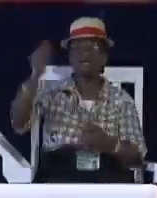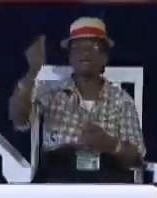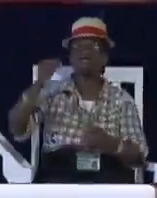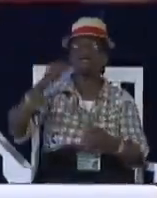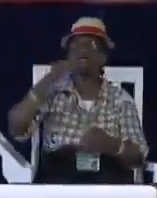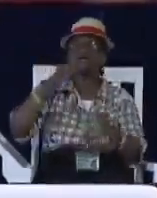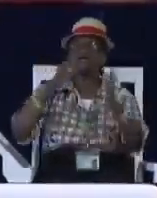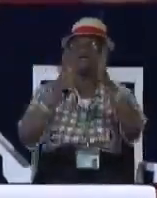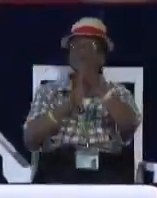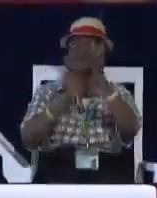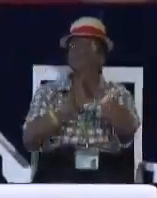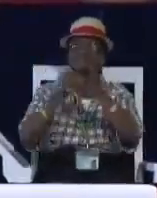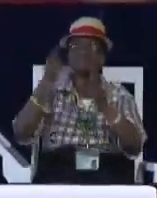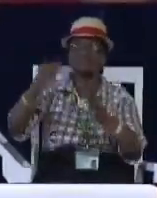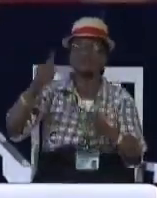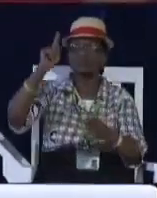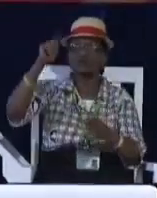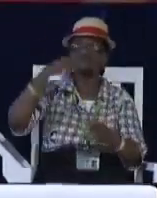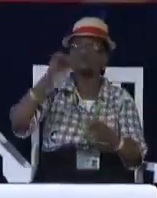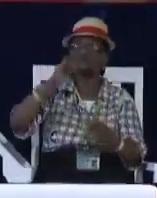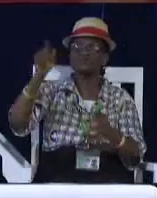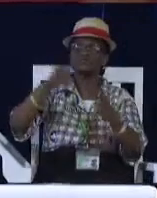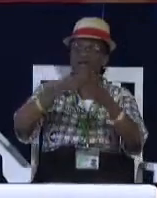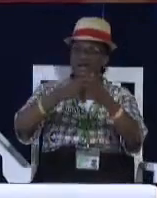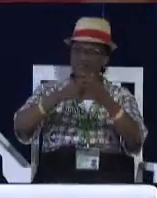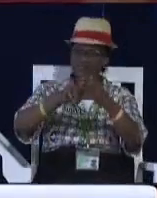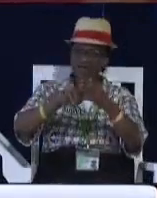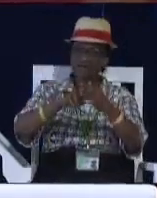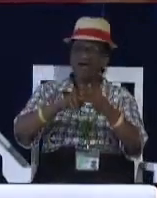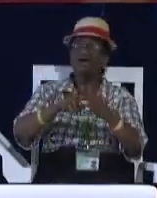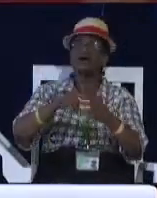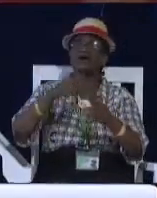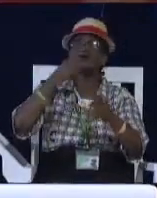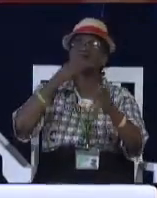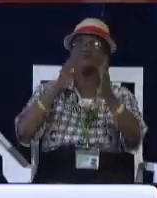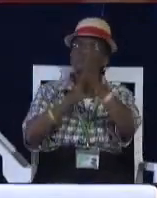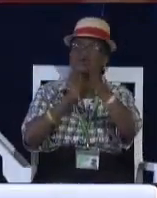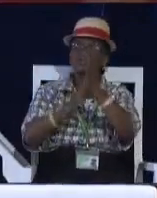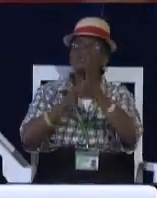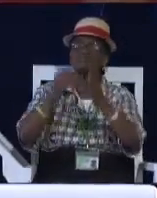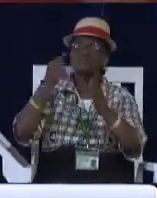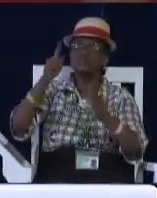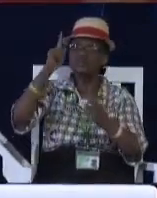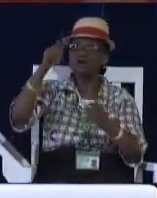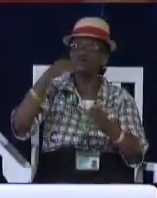praise the one who is the Alpha, praise the one who is the Omega,